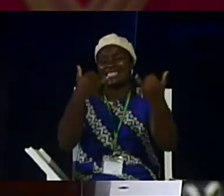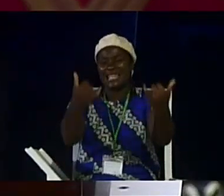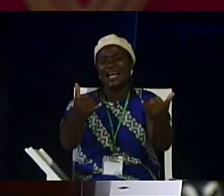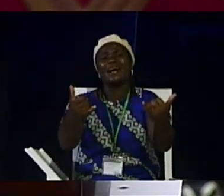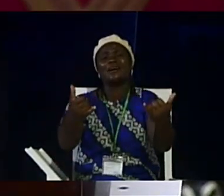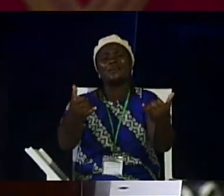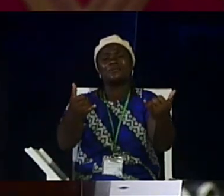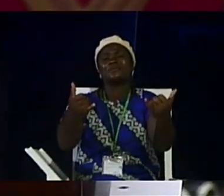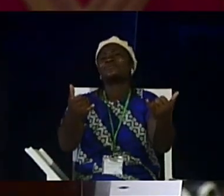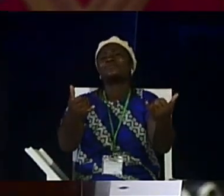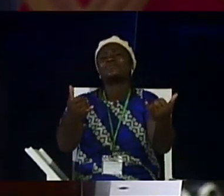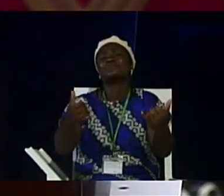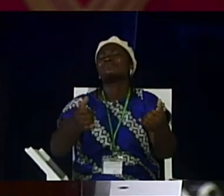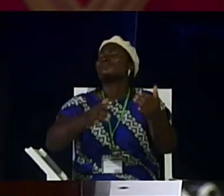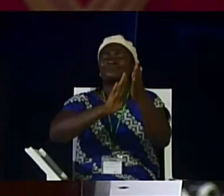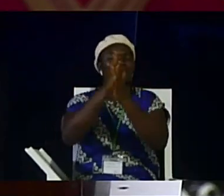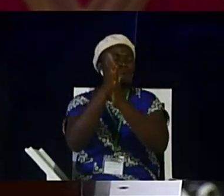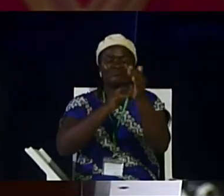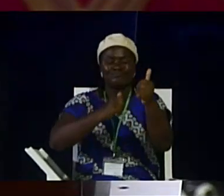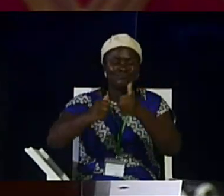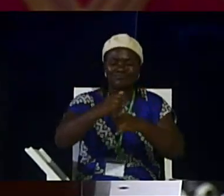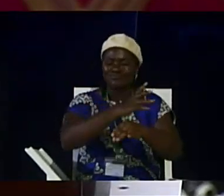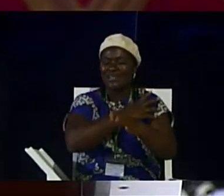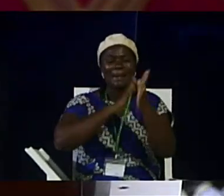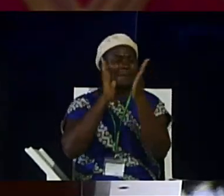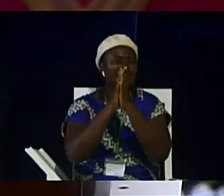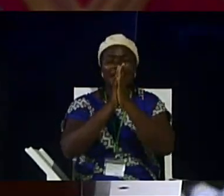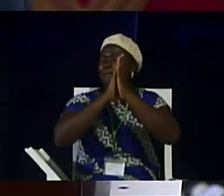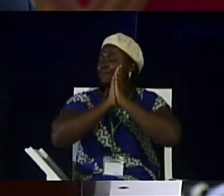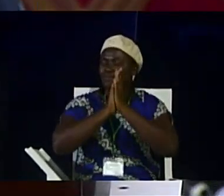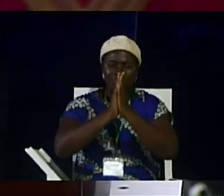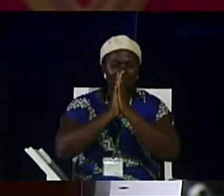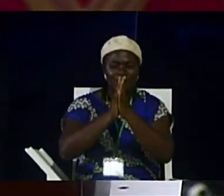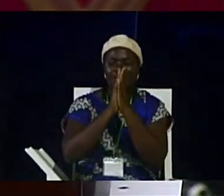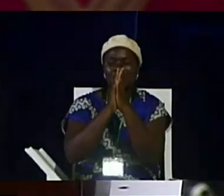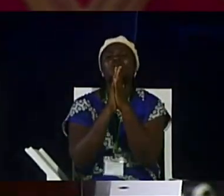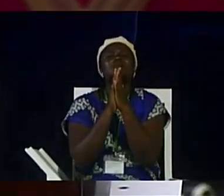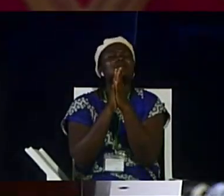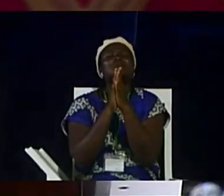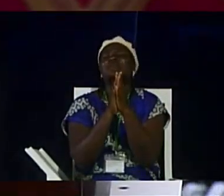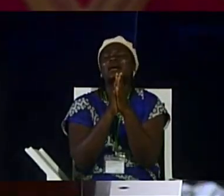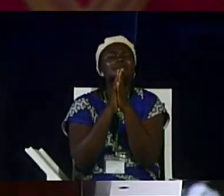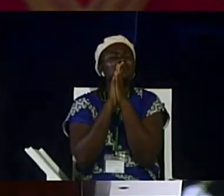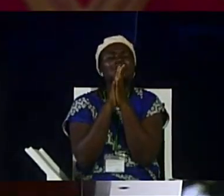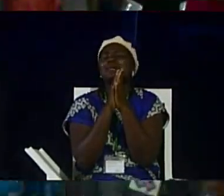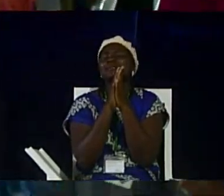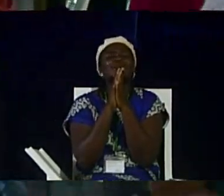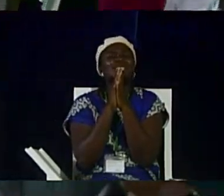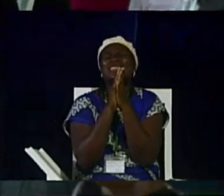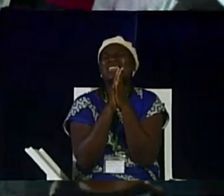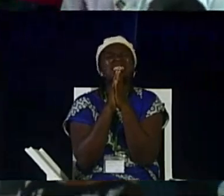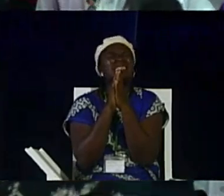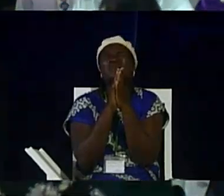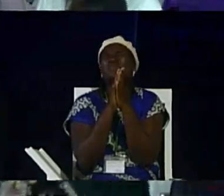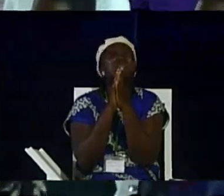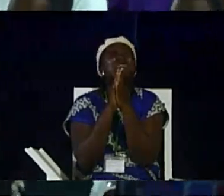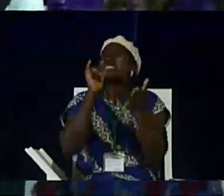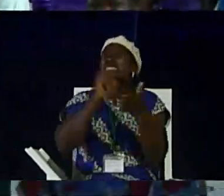now. Go ahead and pray now. Pray. that which is put on